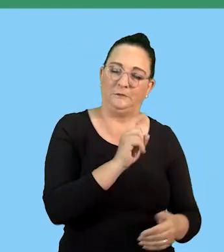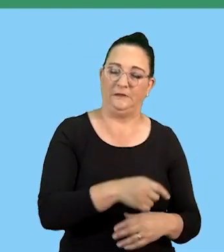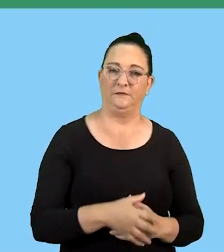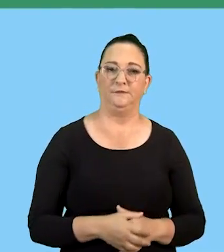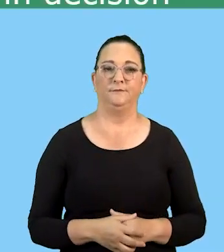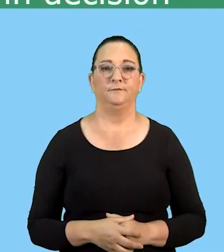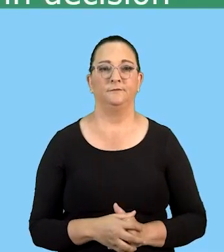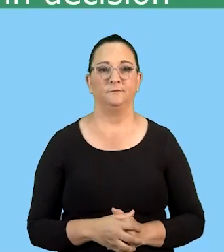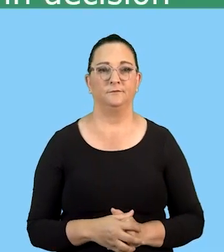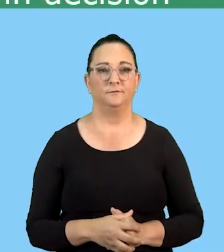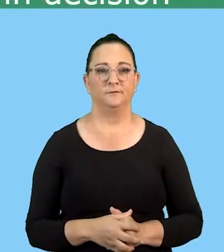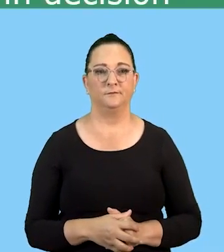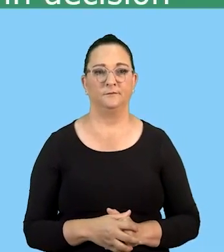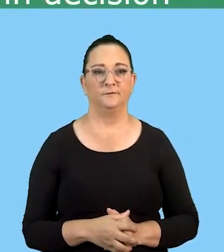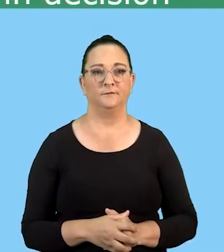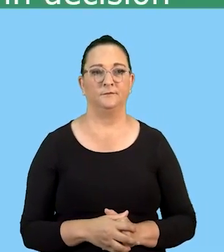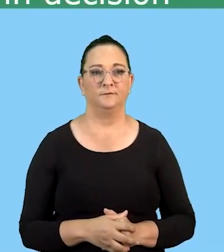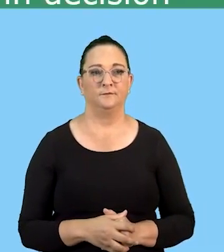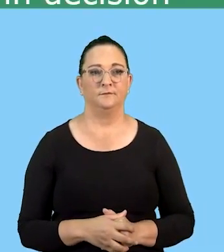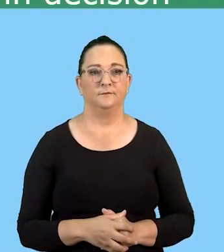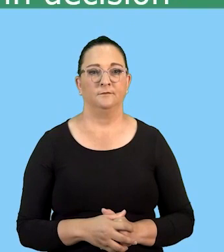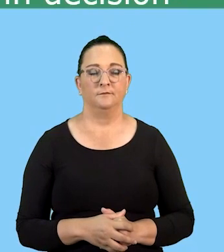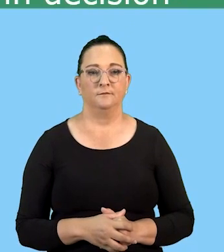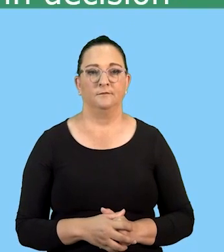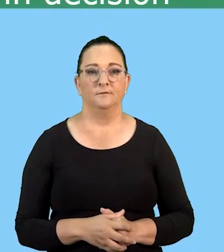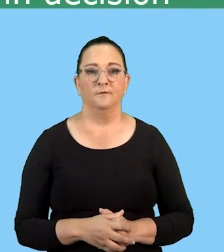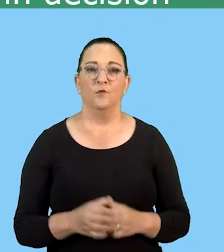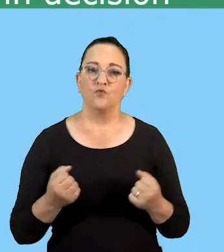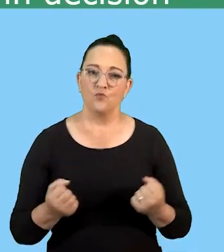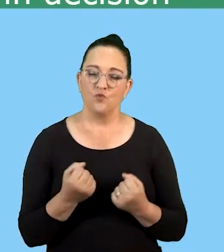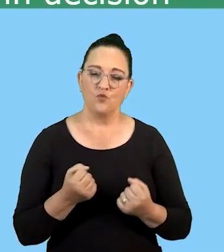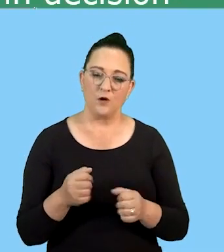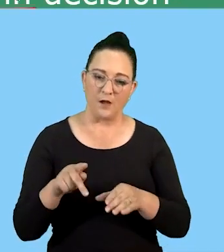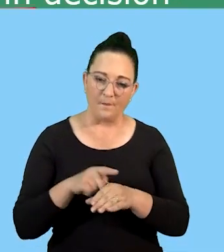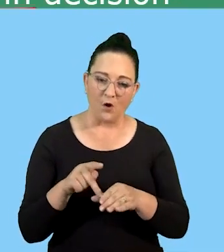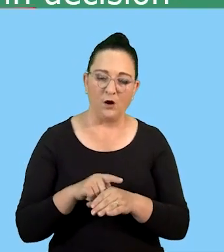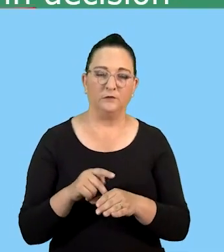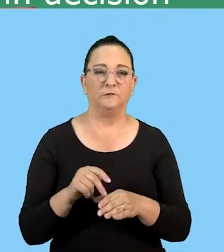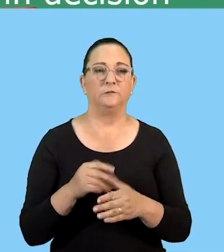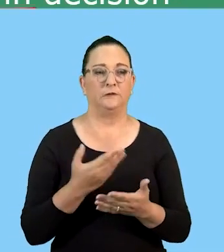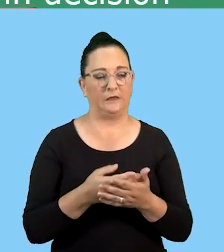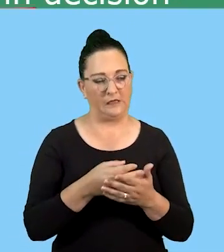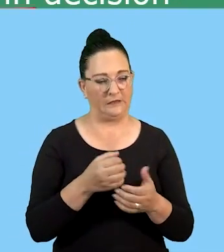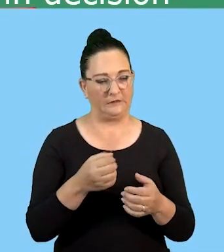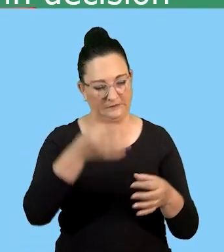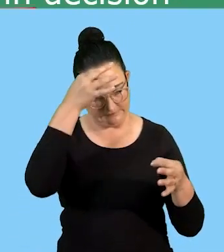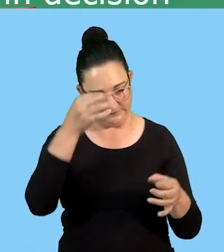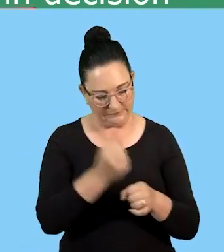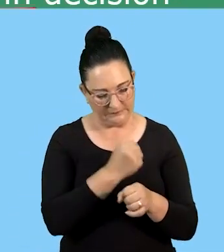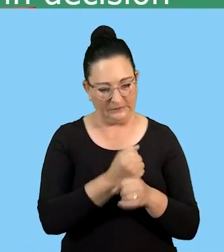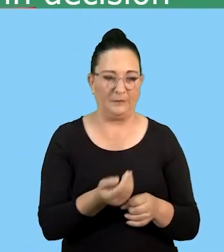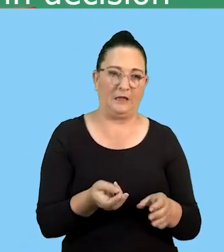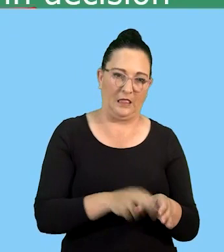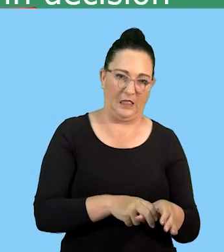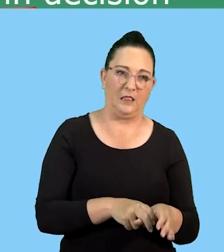making. Workplace forums aim to encourage worker participation in decision making in the workplace.